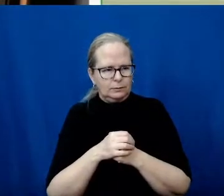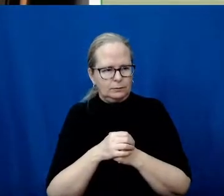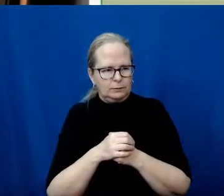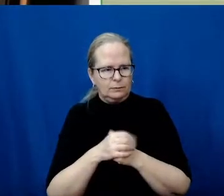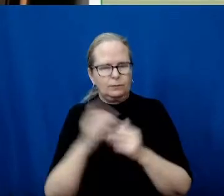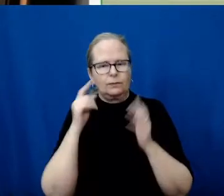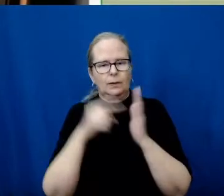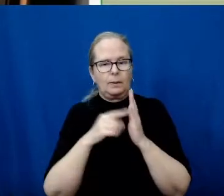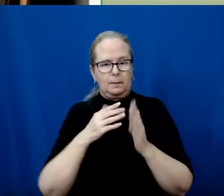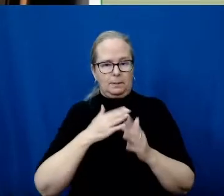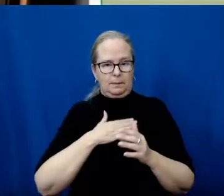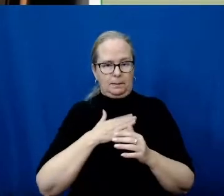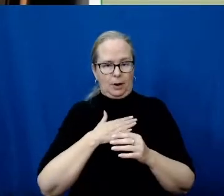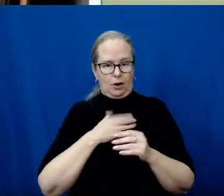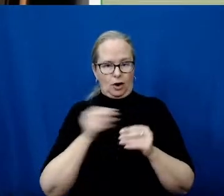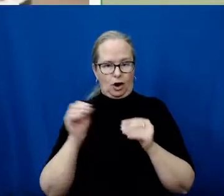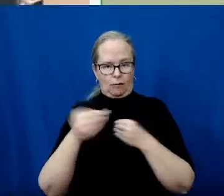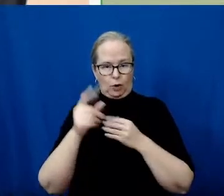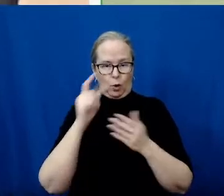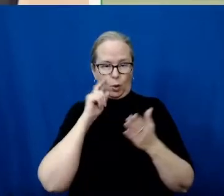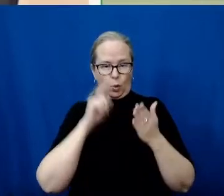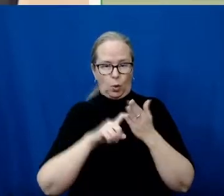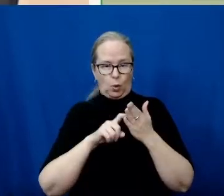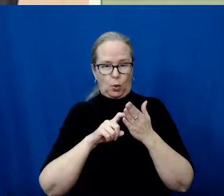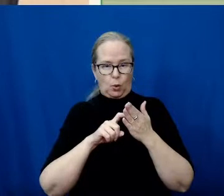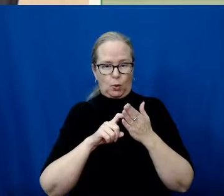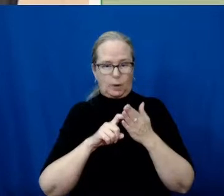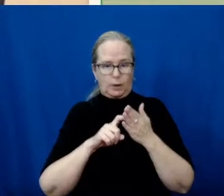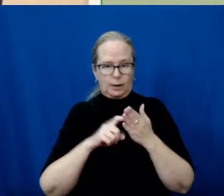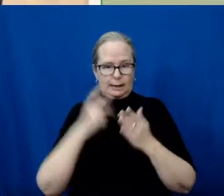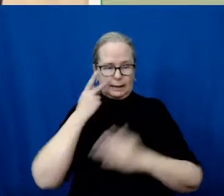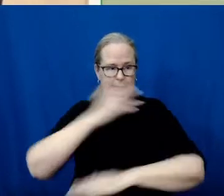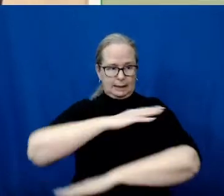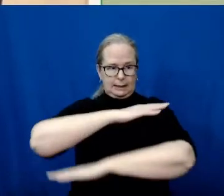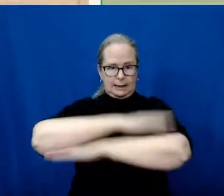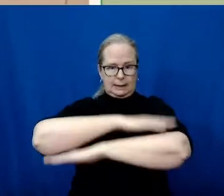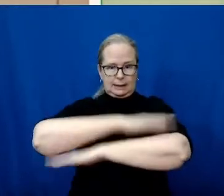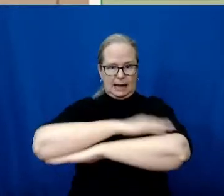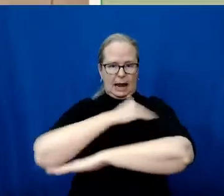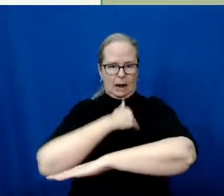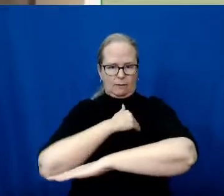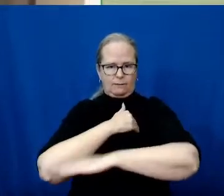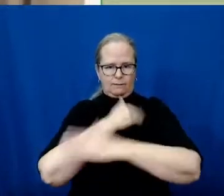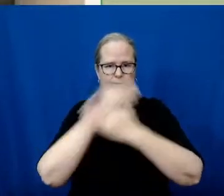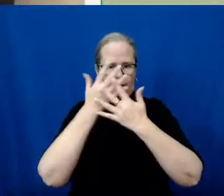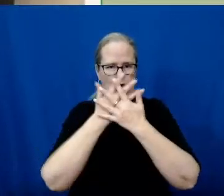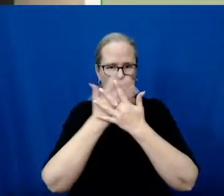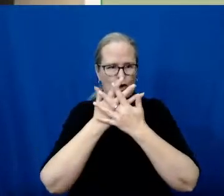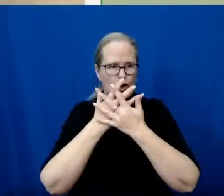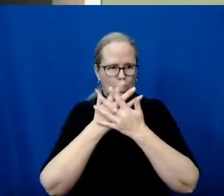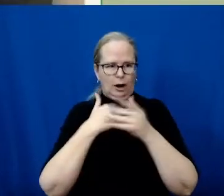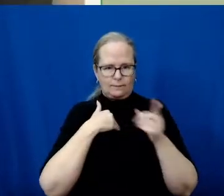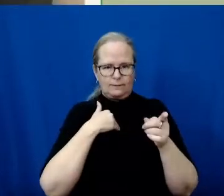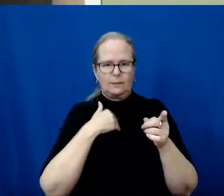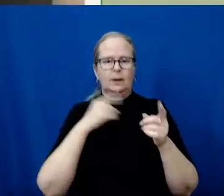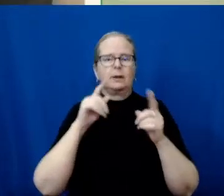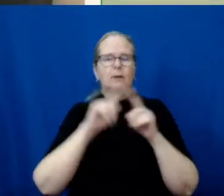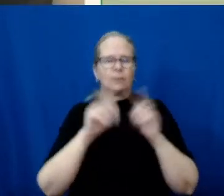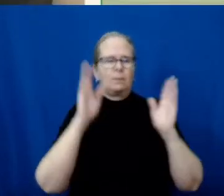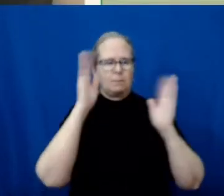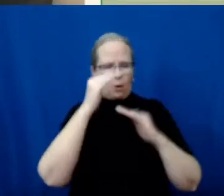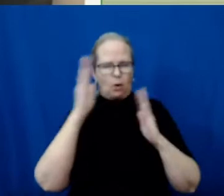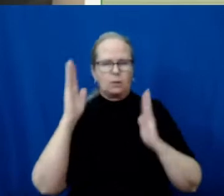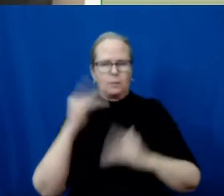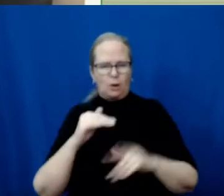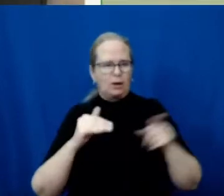on the desk. And if you go to the next one, these are just series of different fans. There's the box there. And then the next one, which is in one of